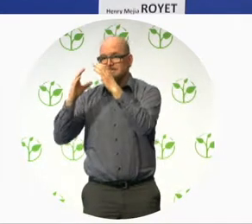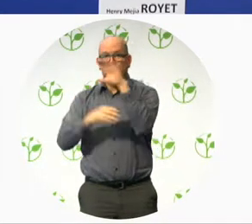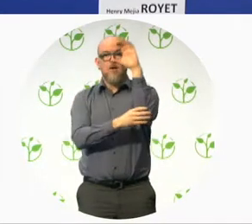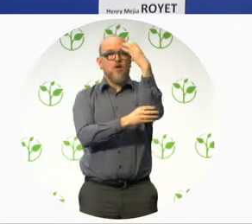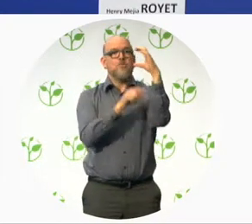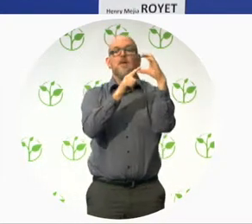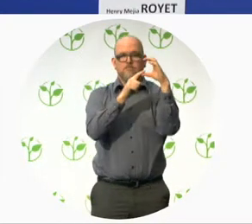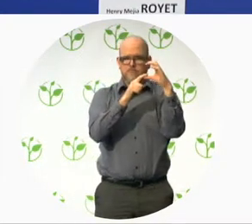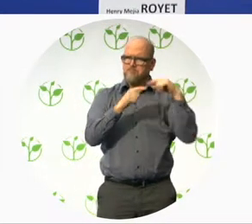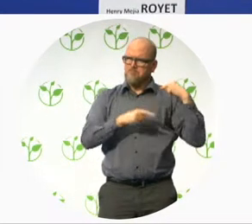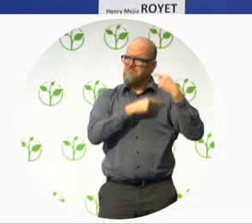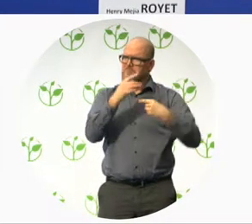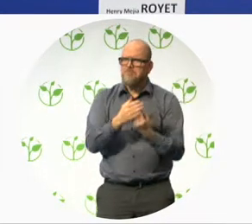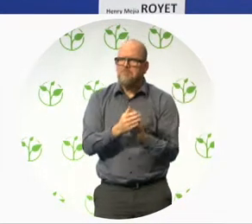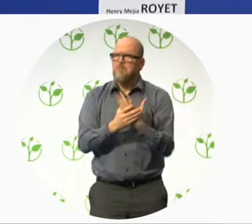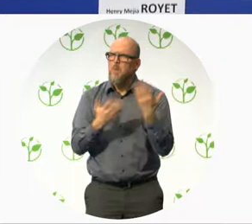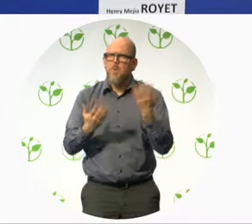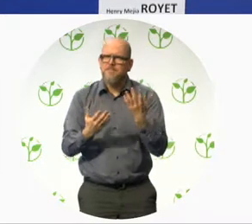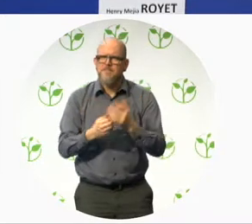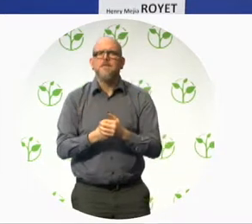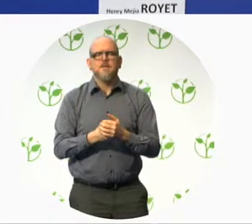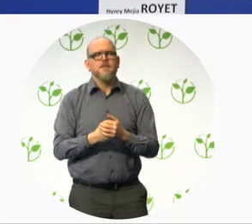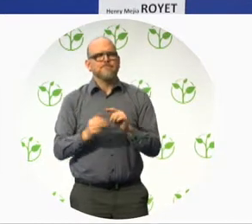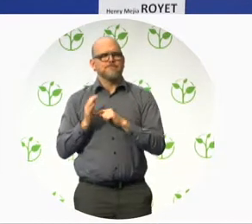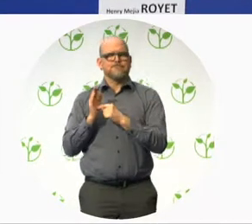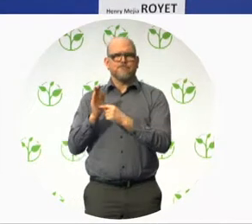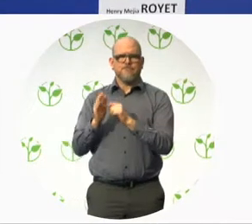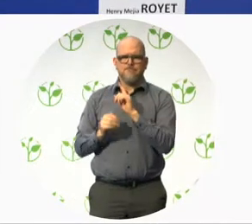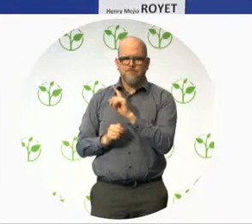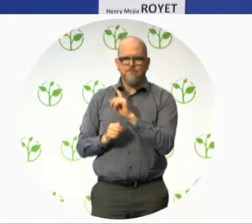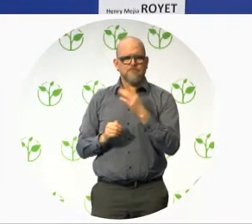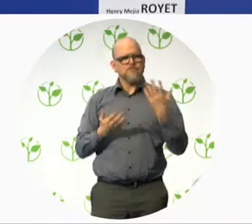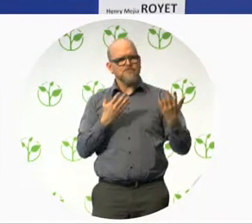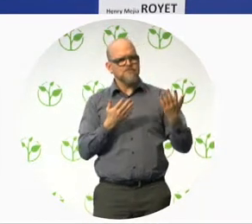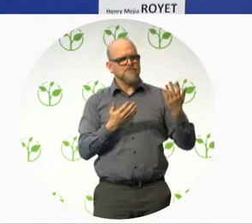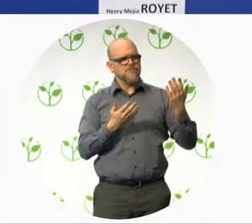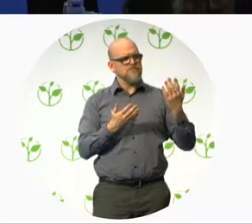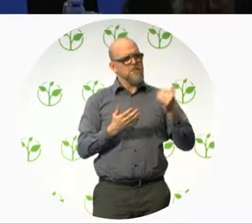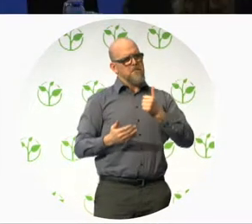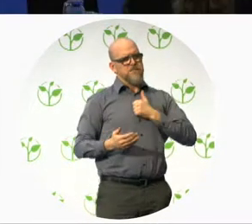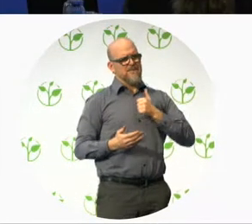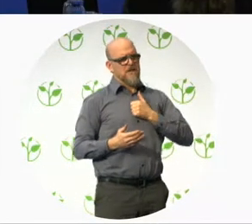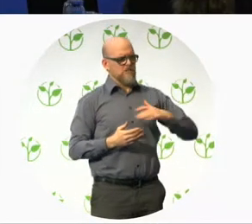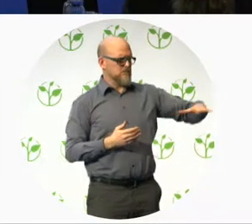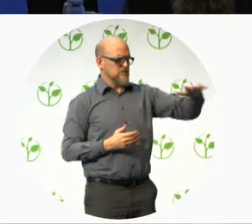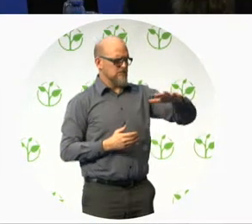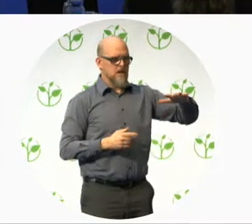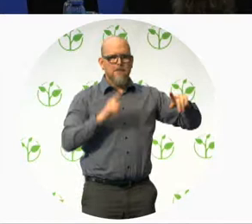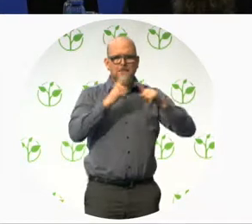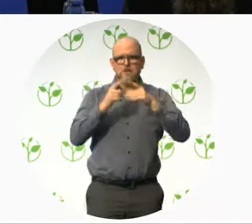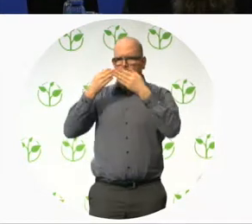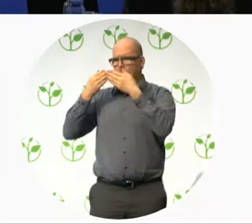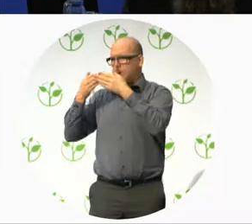project? This is a result of the public-private partnership between the Ministry of ICTs and